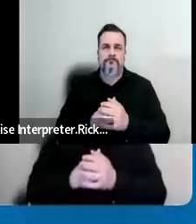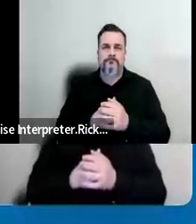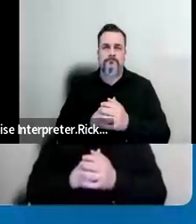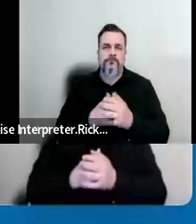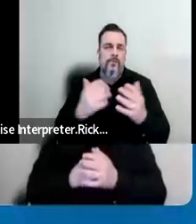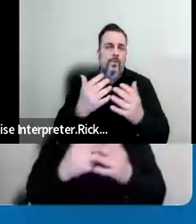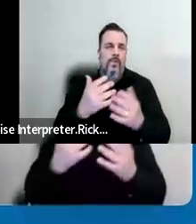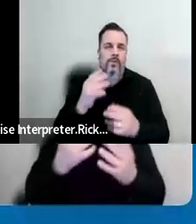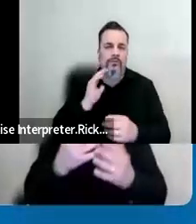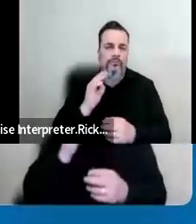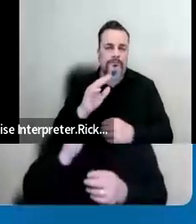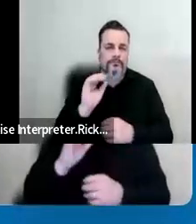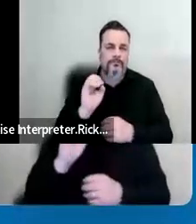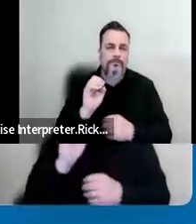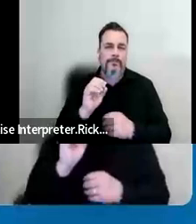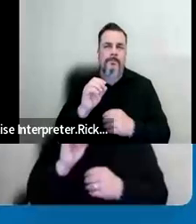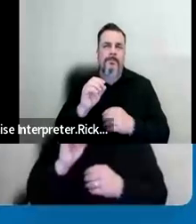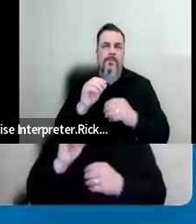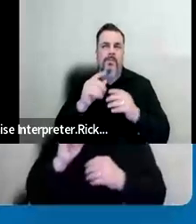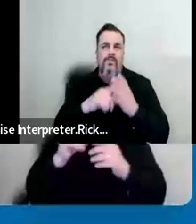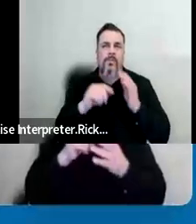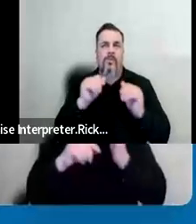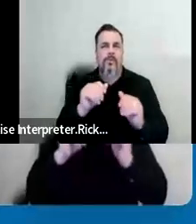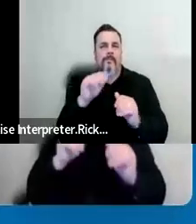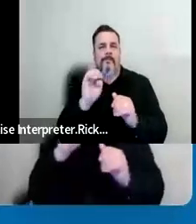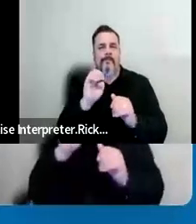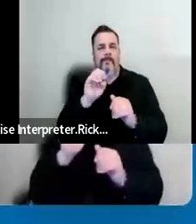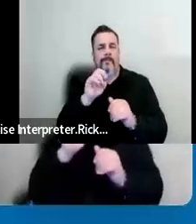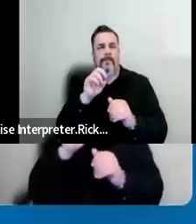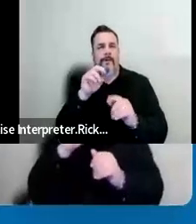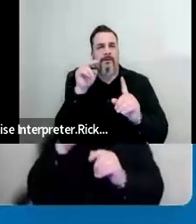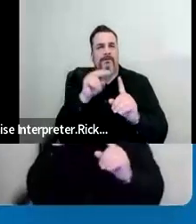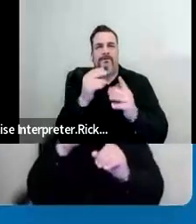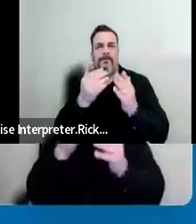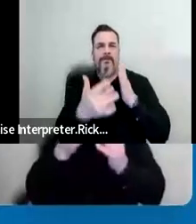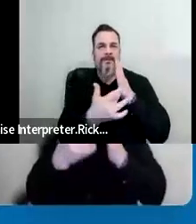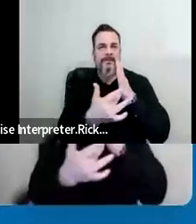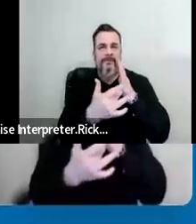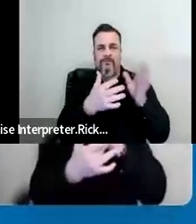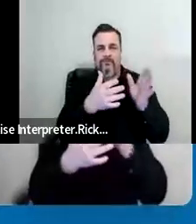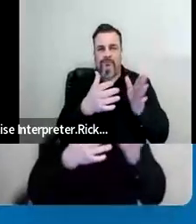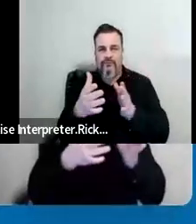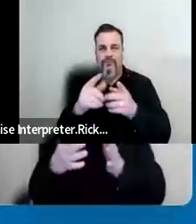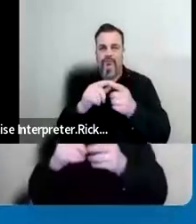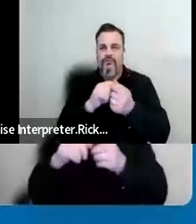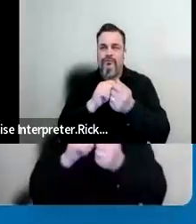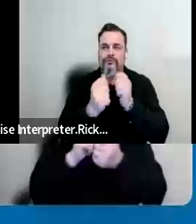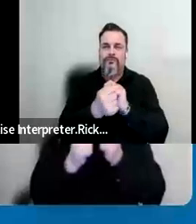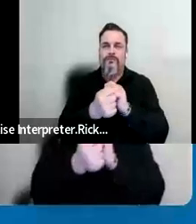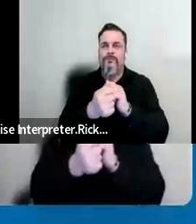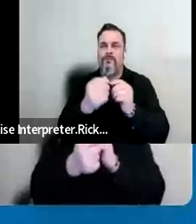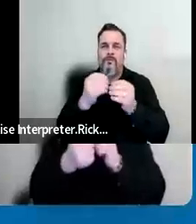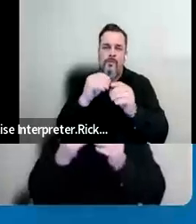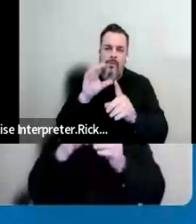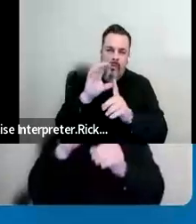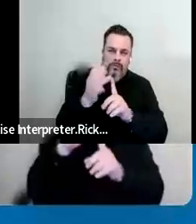what used to be sort of what could be seen as simply technical shifts in our work to changing it to be a culture